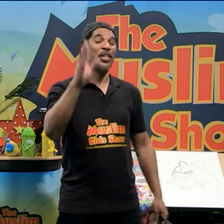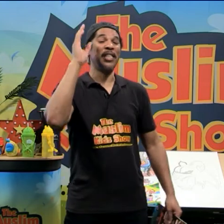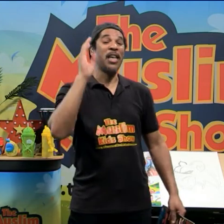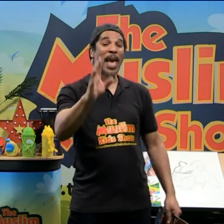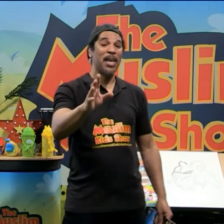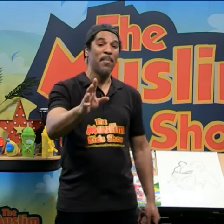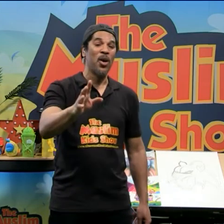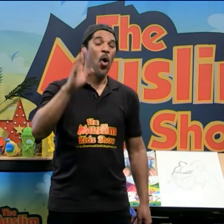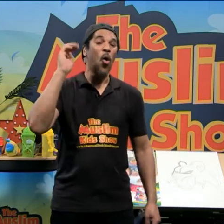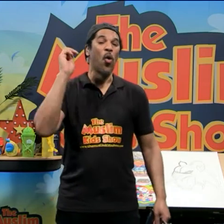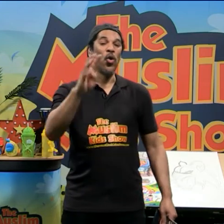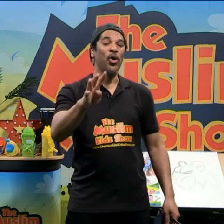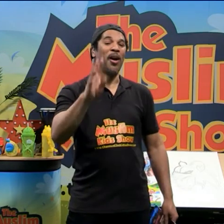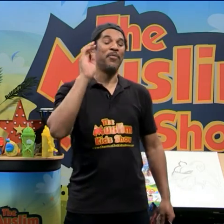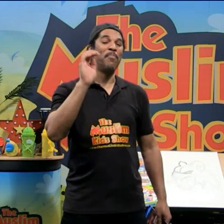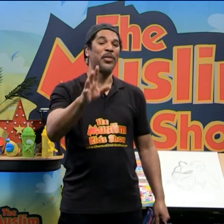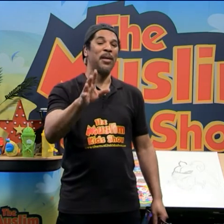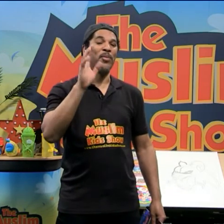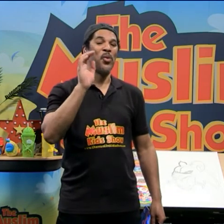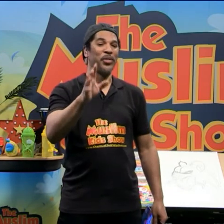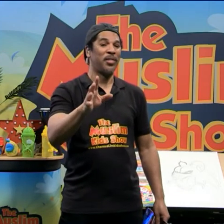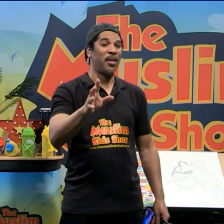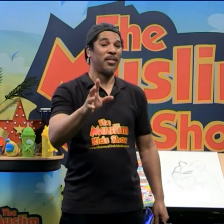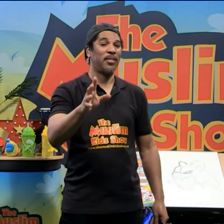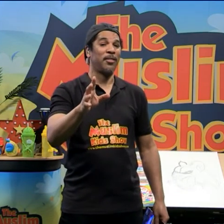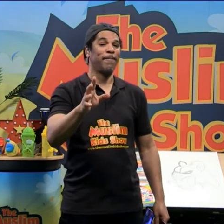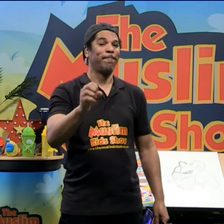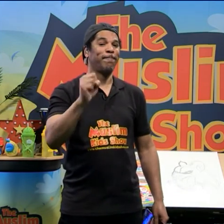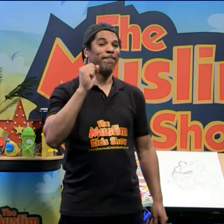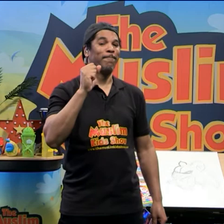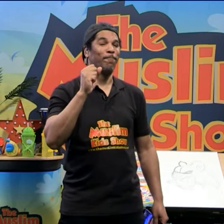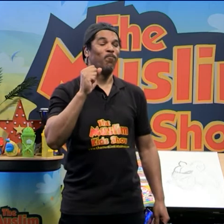to name all of the Muslim All-Stars.